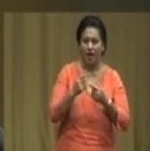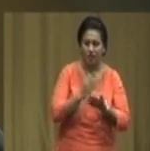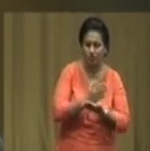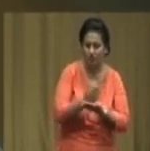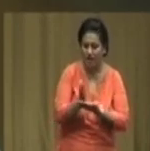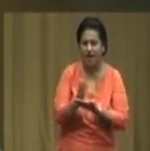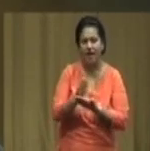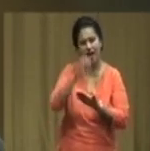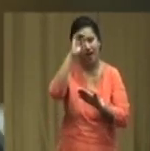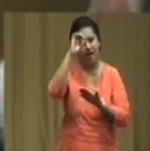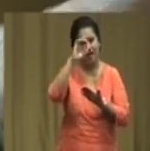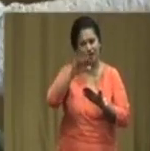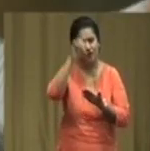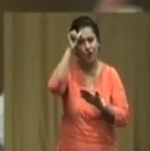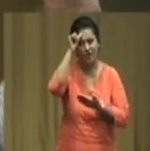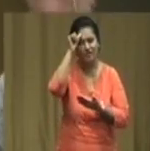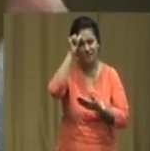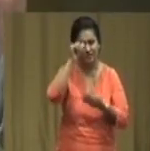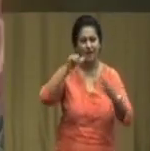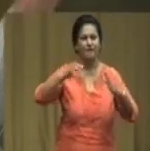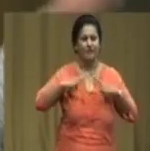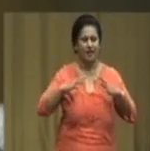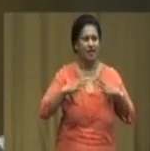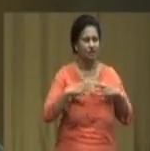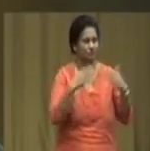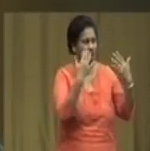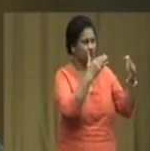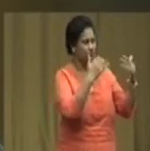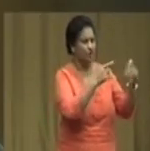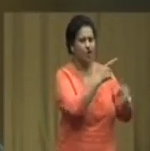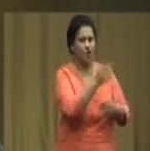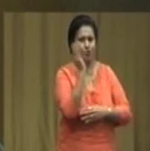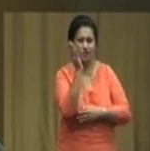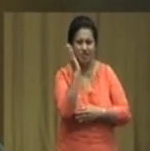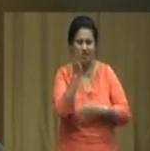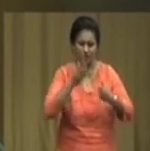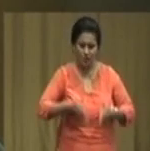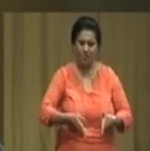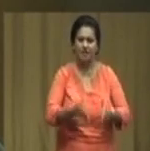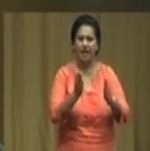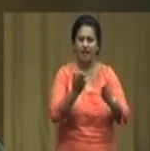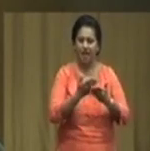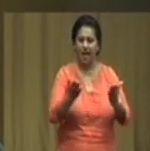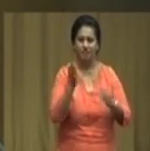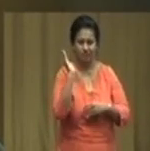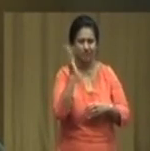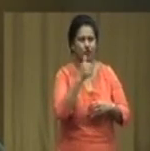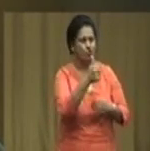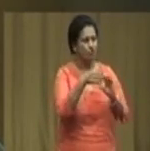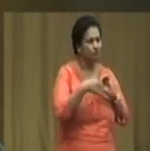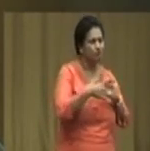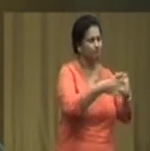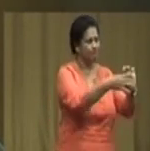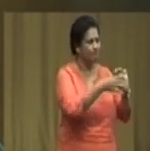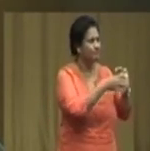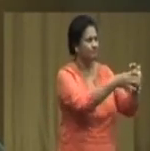freely. I must compliment you on your presentation format and your style. It was really an engaging